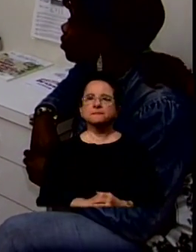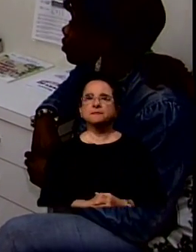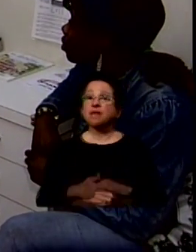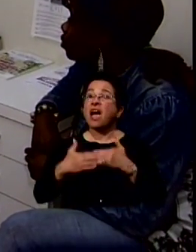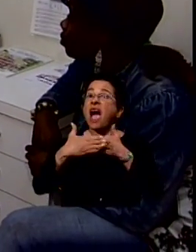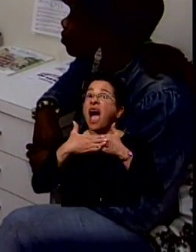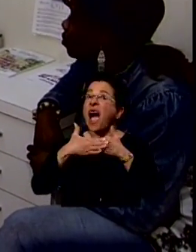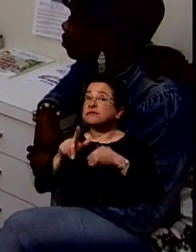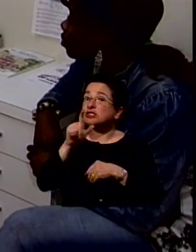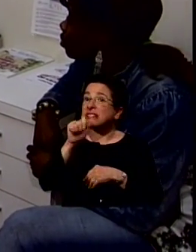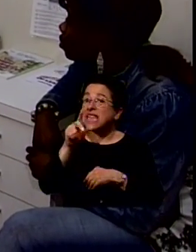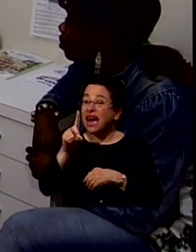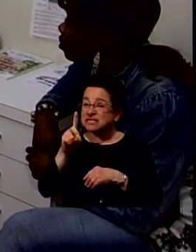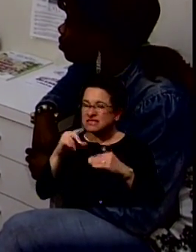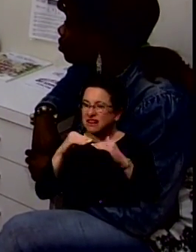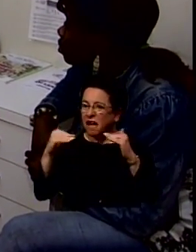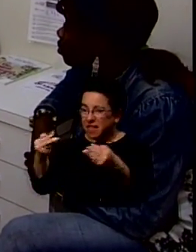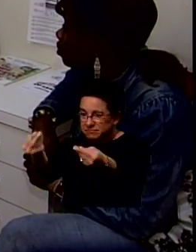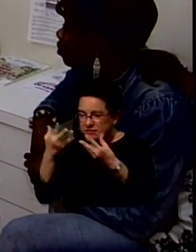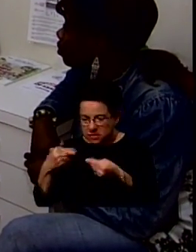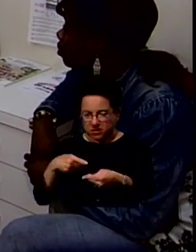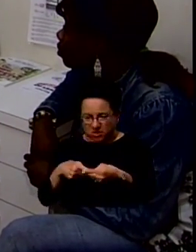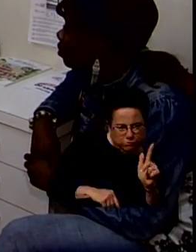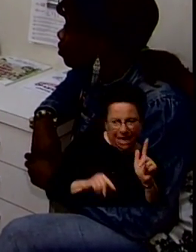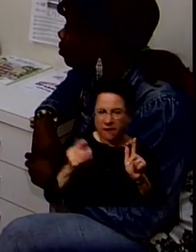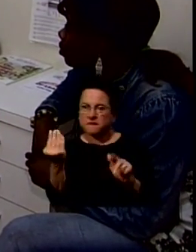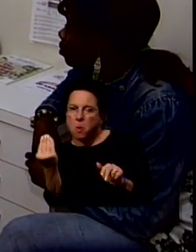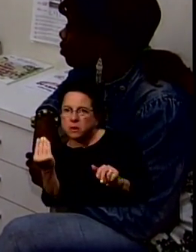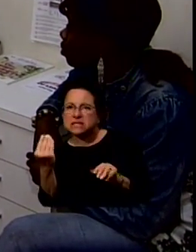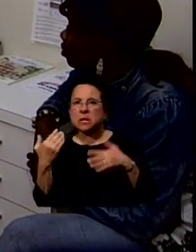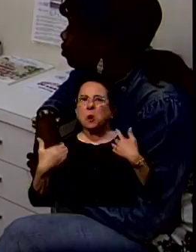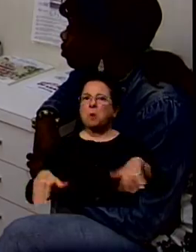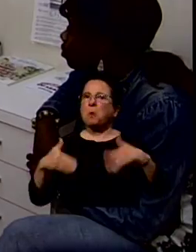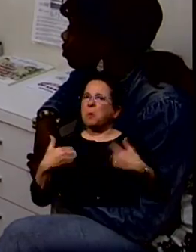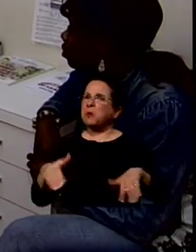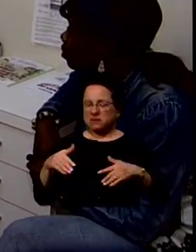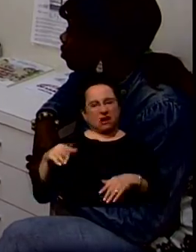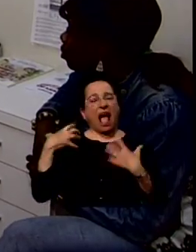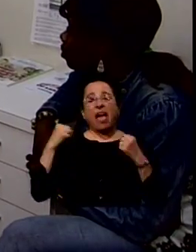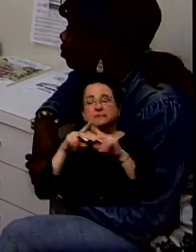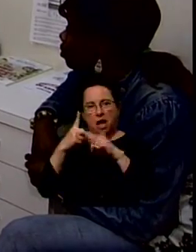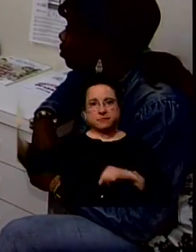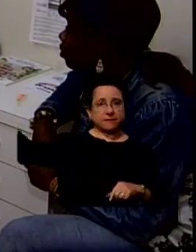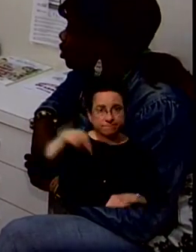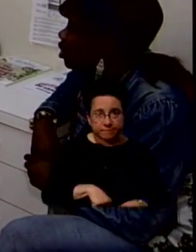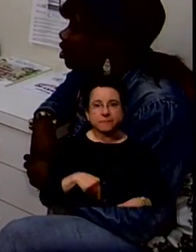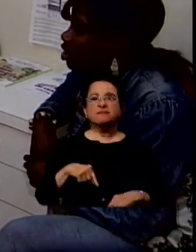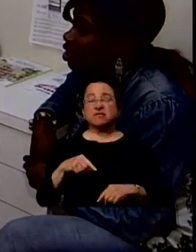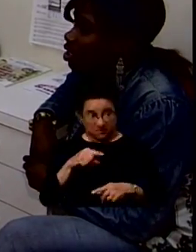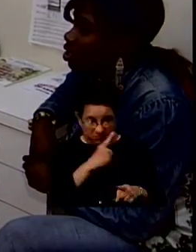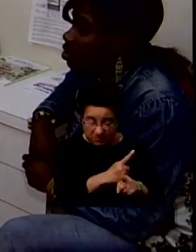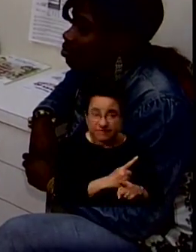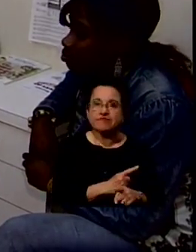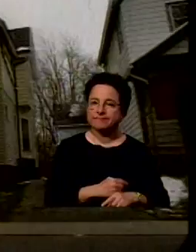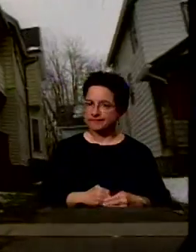high, Nyaja's was 23 and Keith's was 14, so the health department came over afterwards, is that